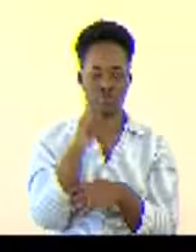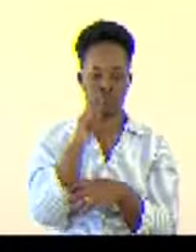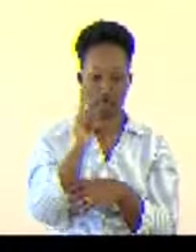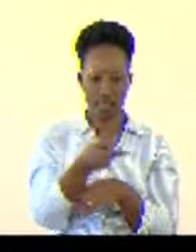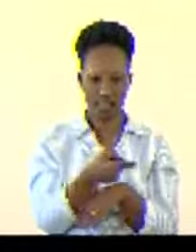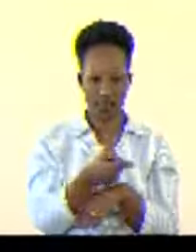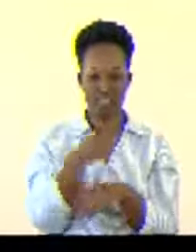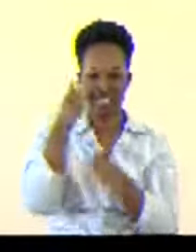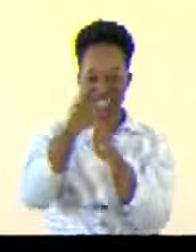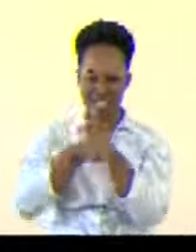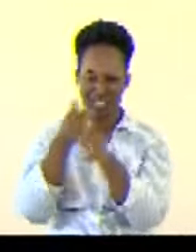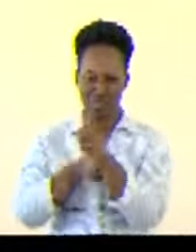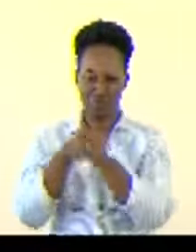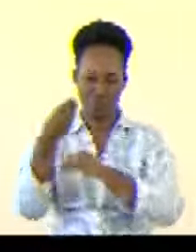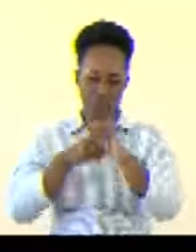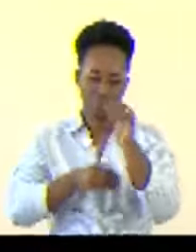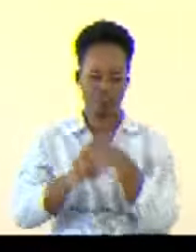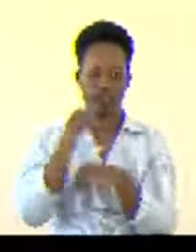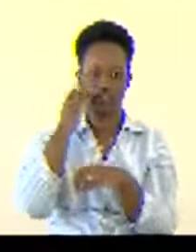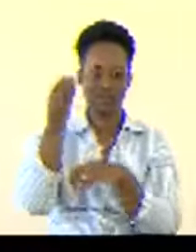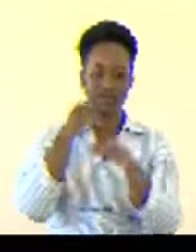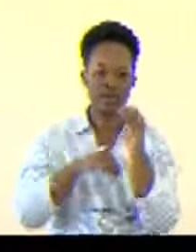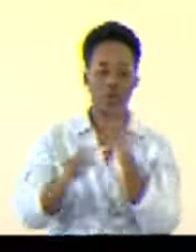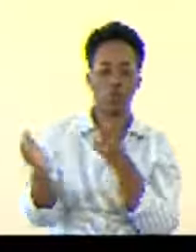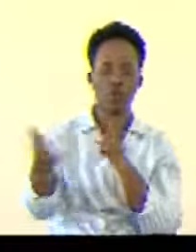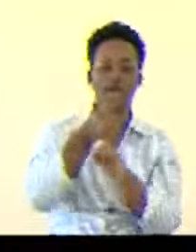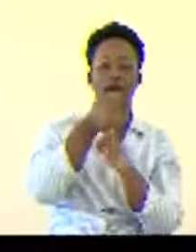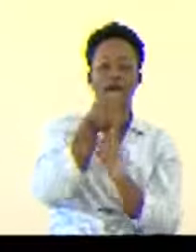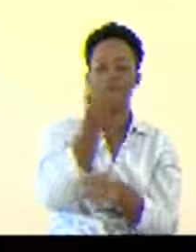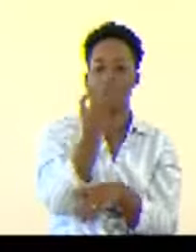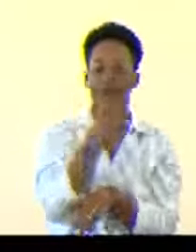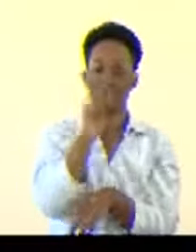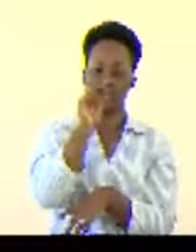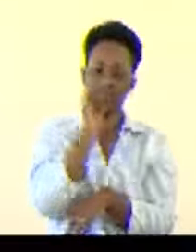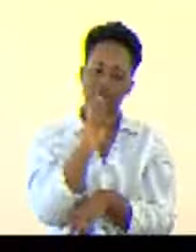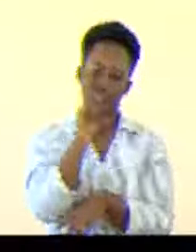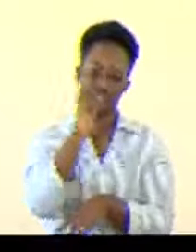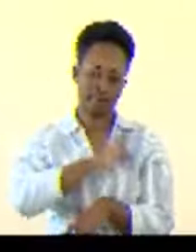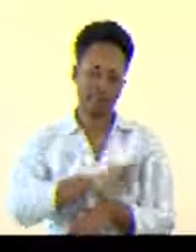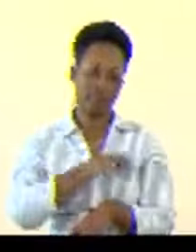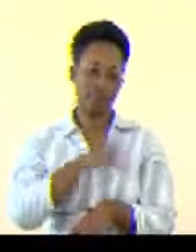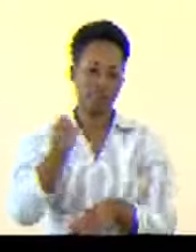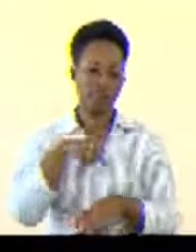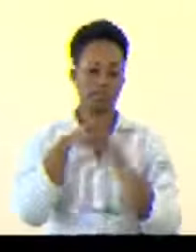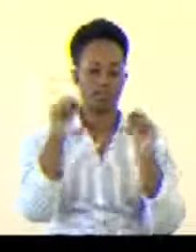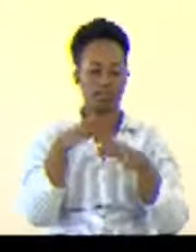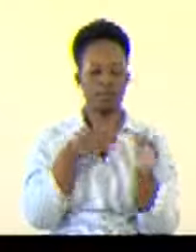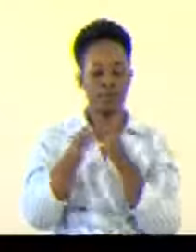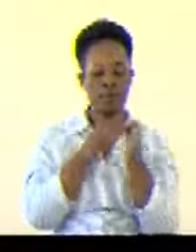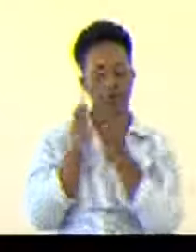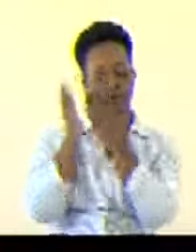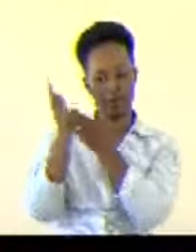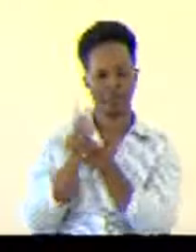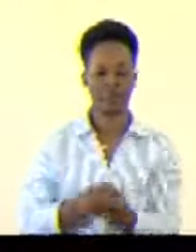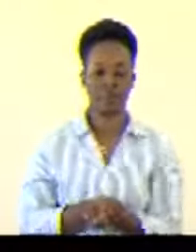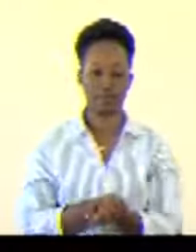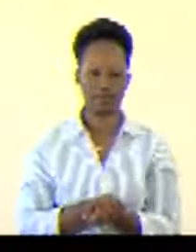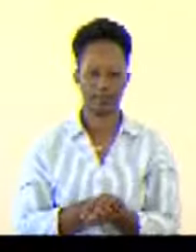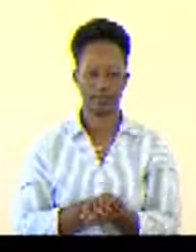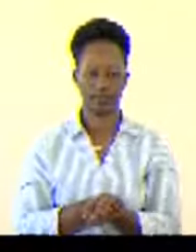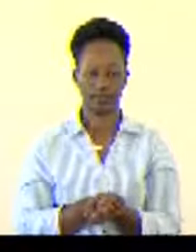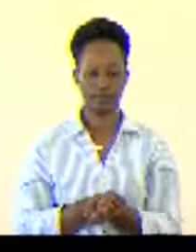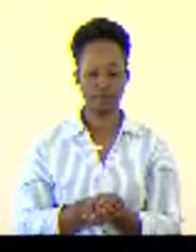sold, if you sold 5, generated how much net profit. So we shall need to interpret this. So this